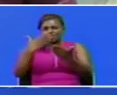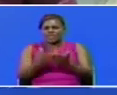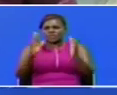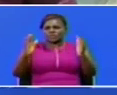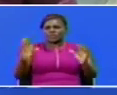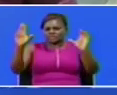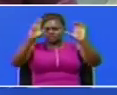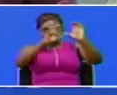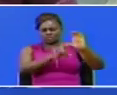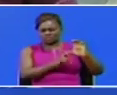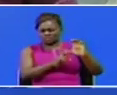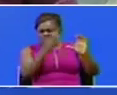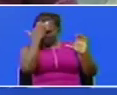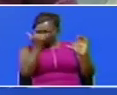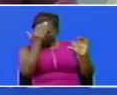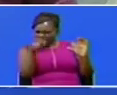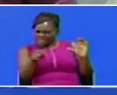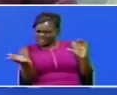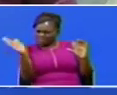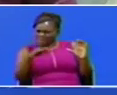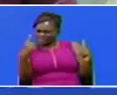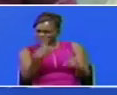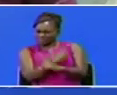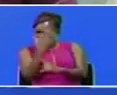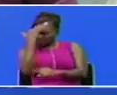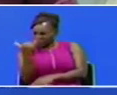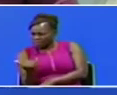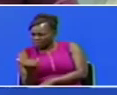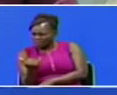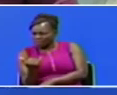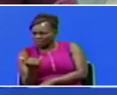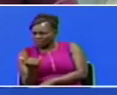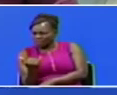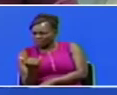joining us. Why is this particular return different?